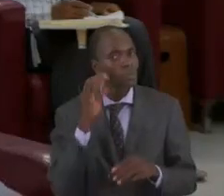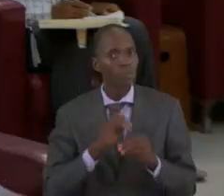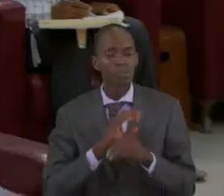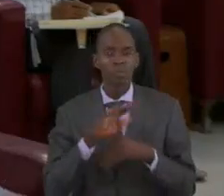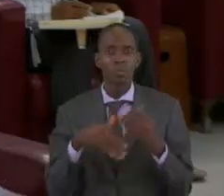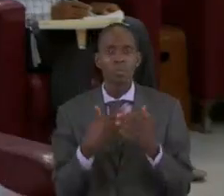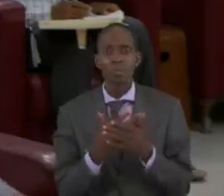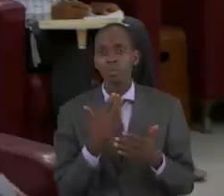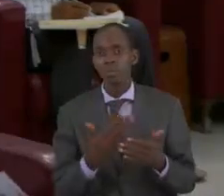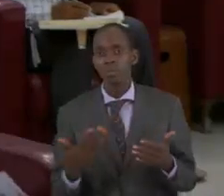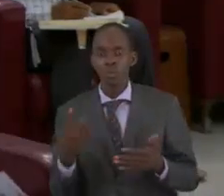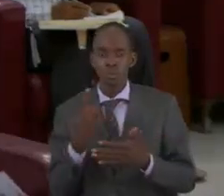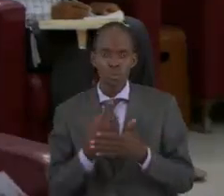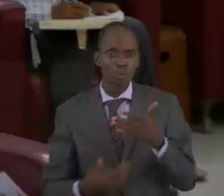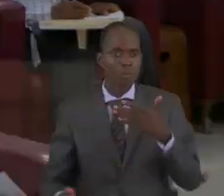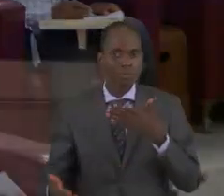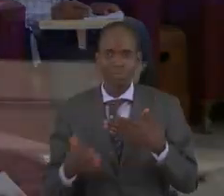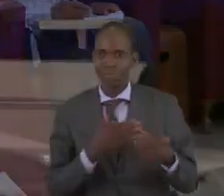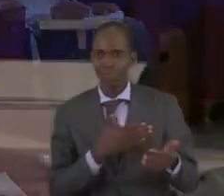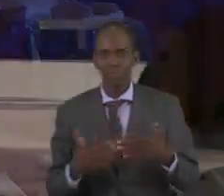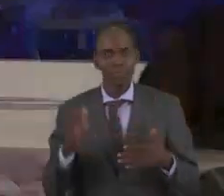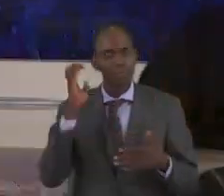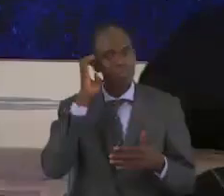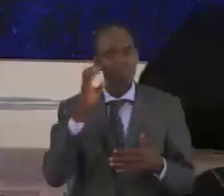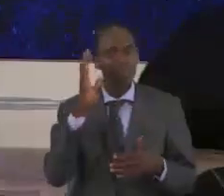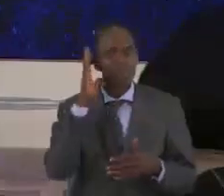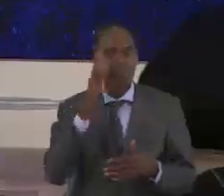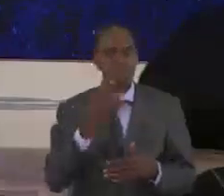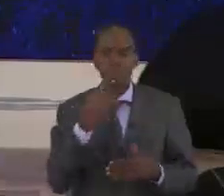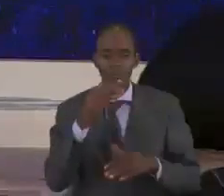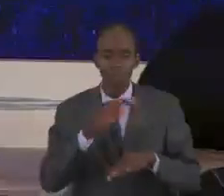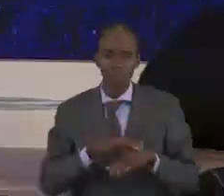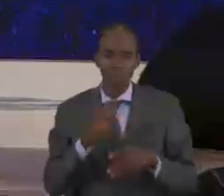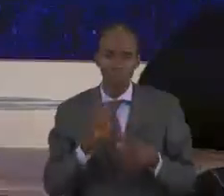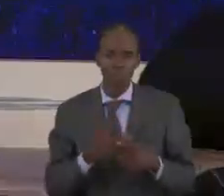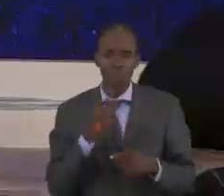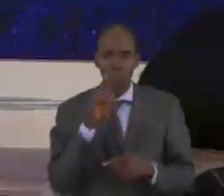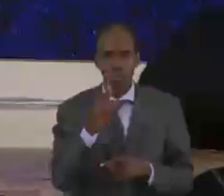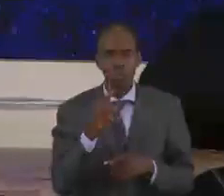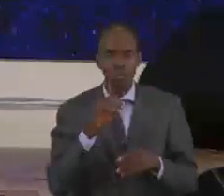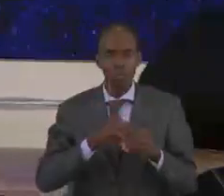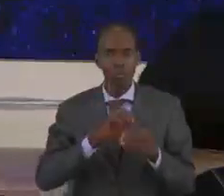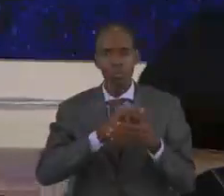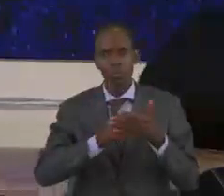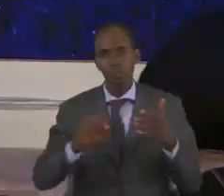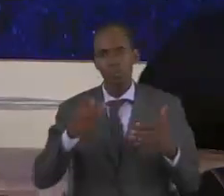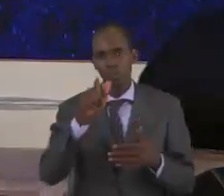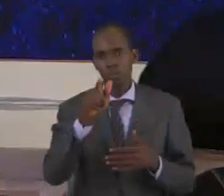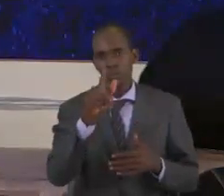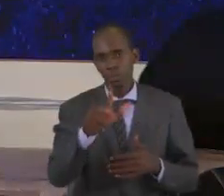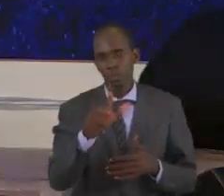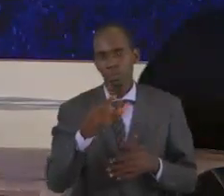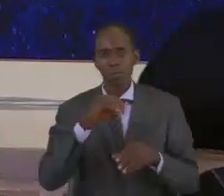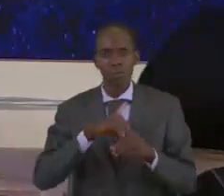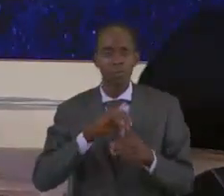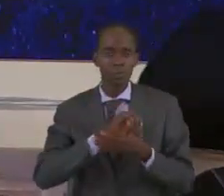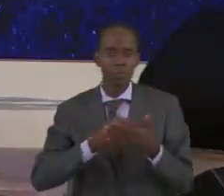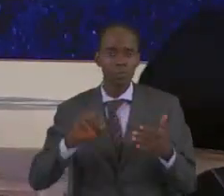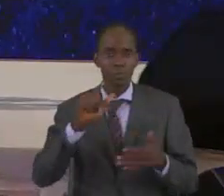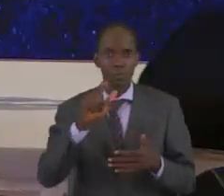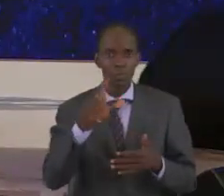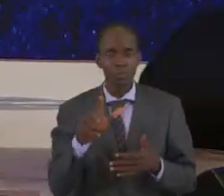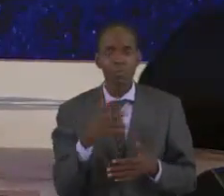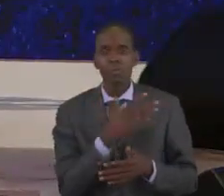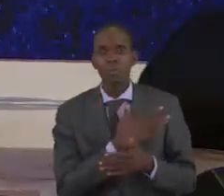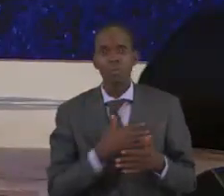things whatsoever he shall say unto you. In verse 23, it tells us,